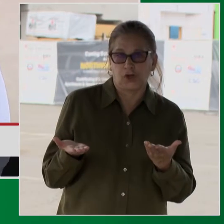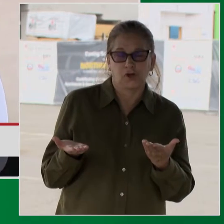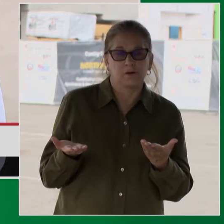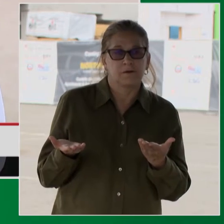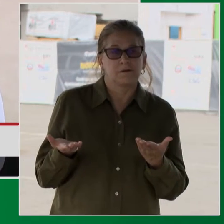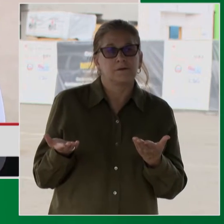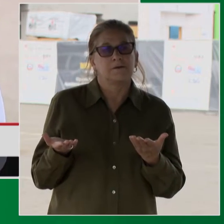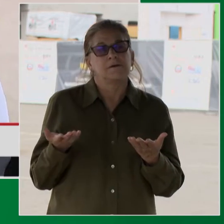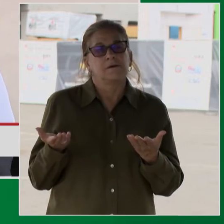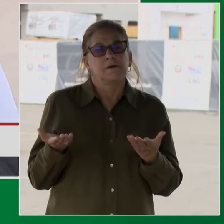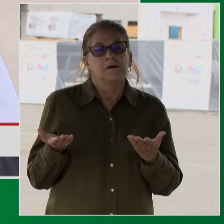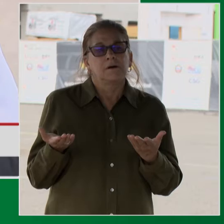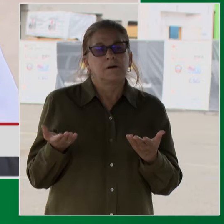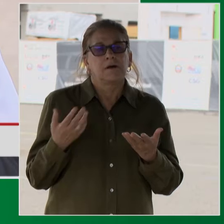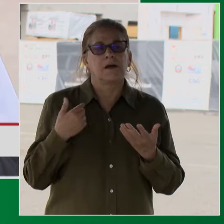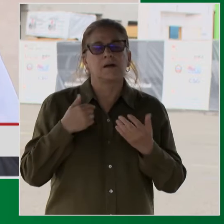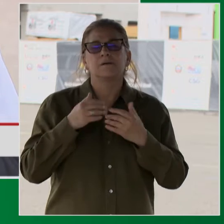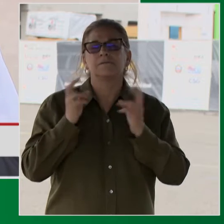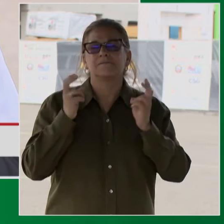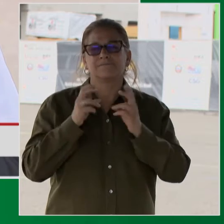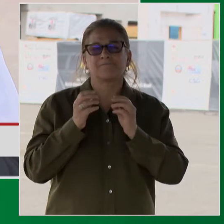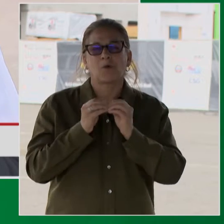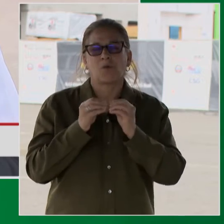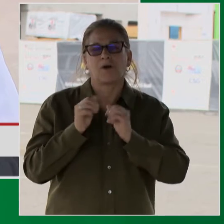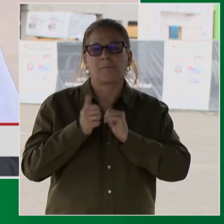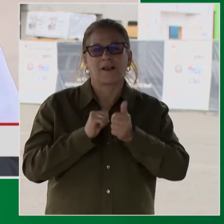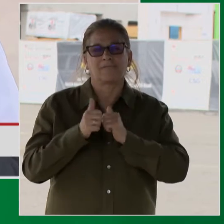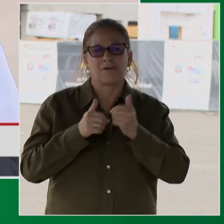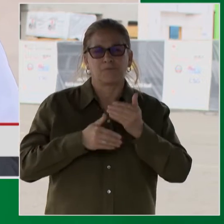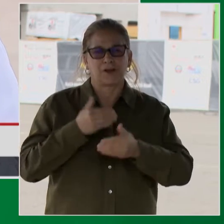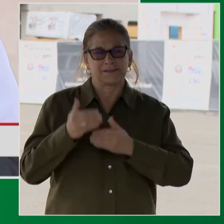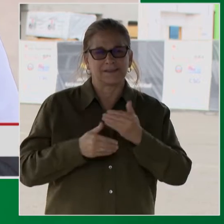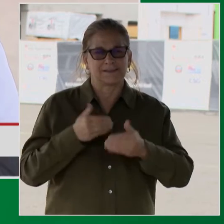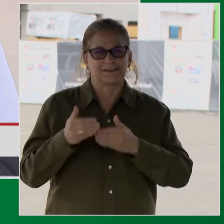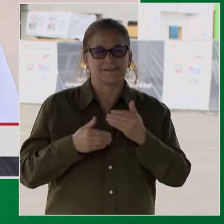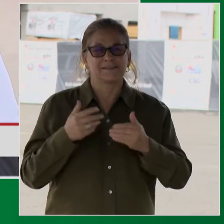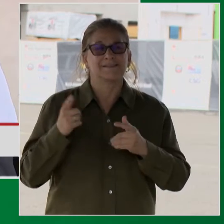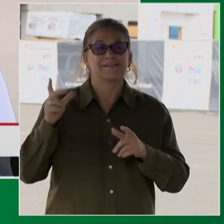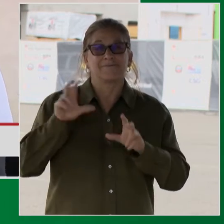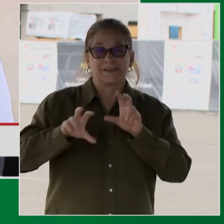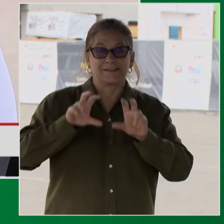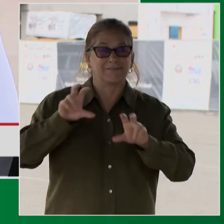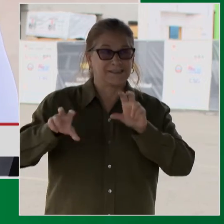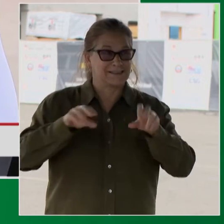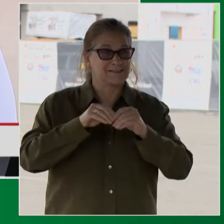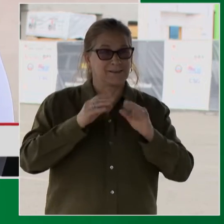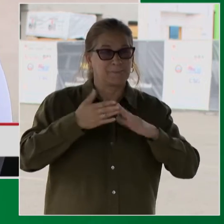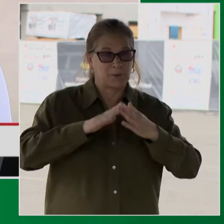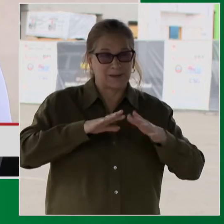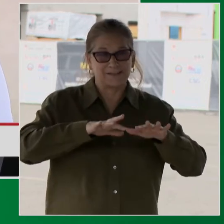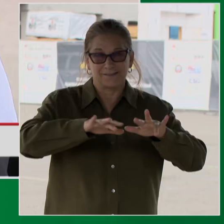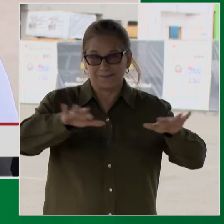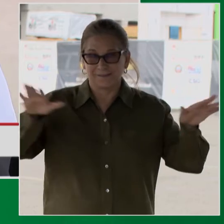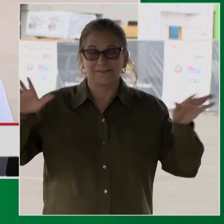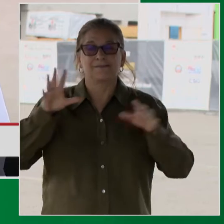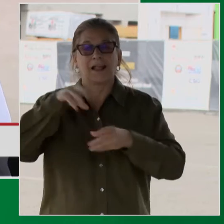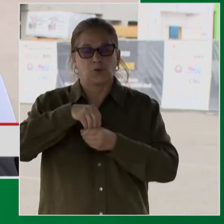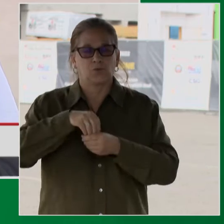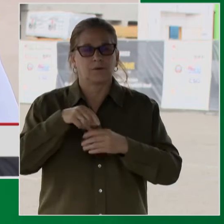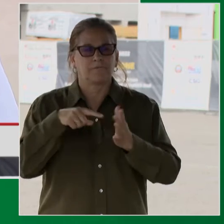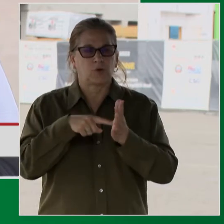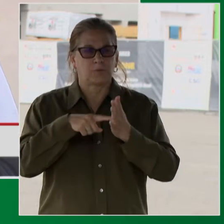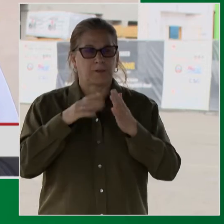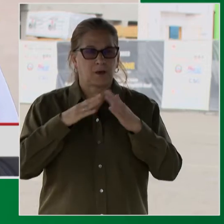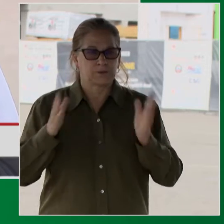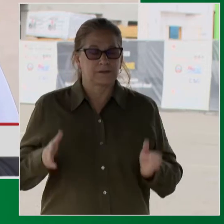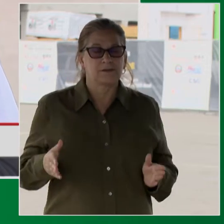under a competitive bid process, the ability to invest in neighborhoods where there has not been affordable housing. And in addition,